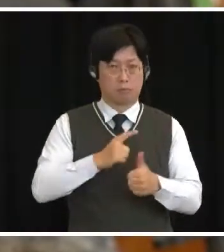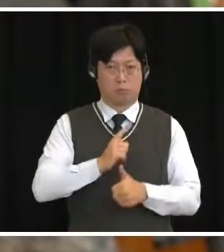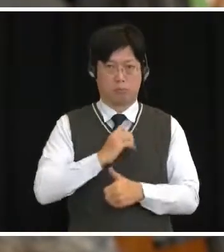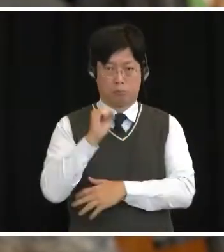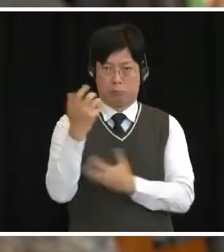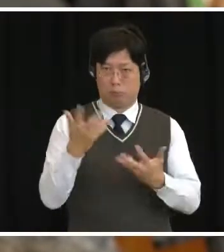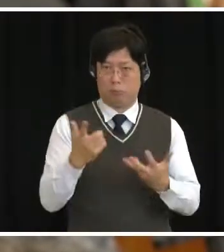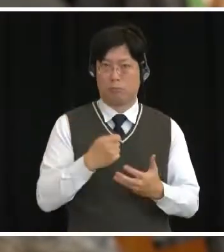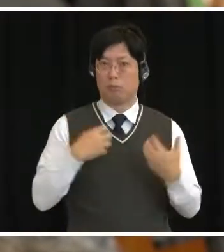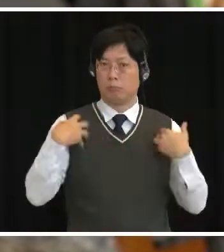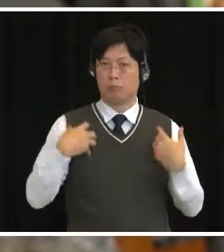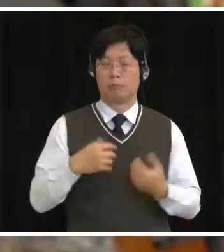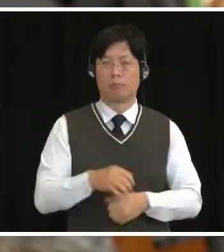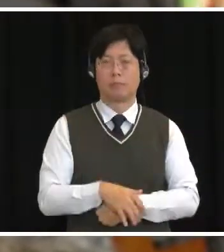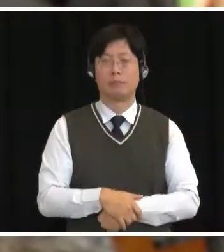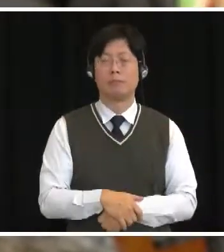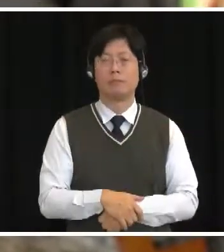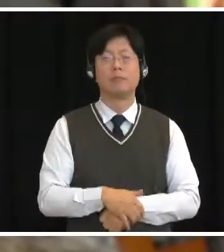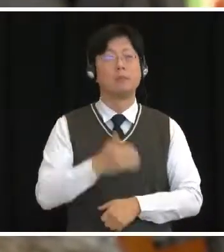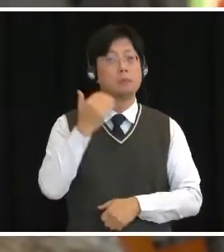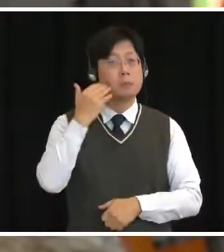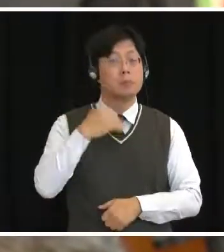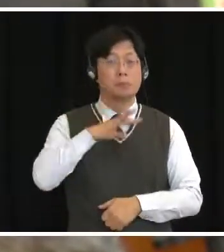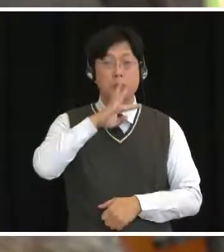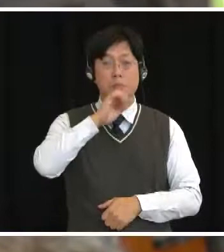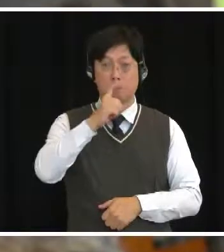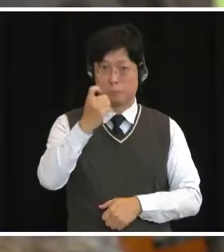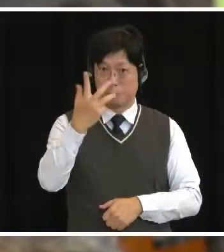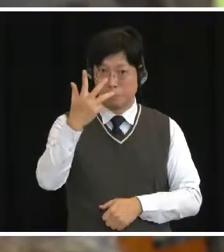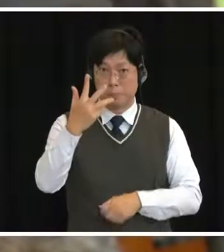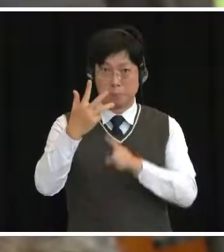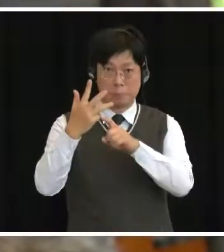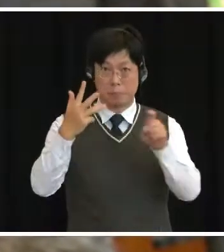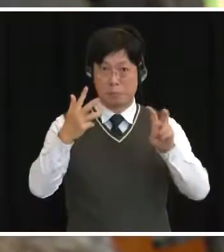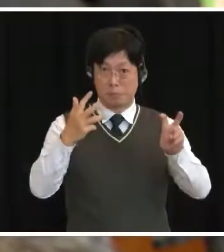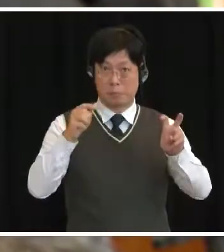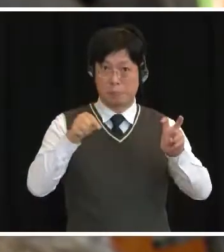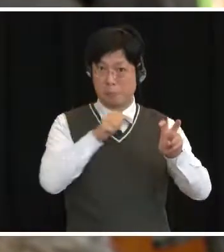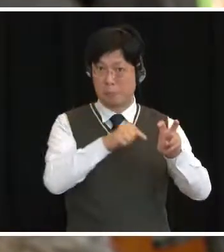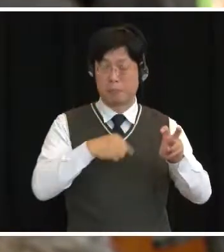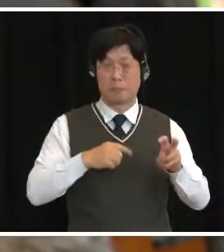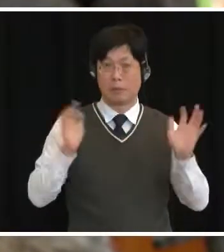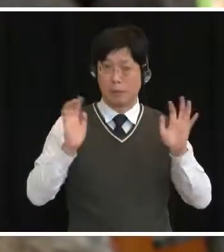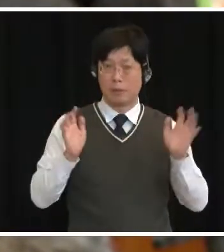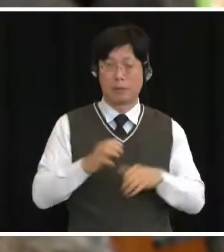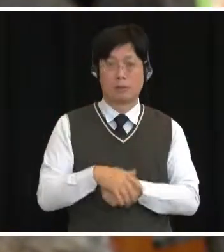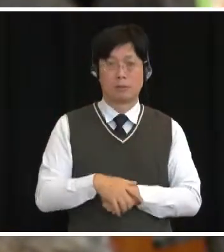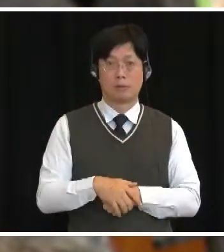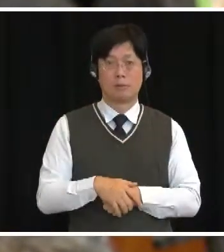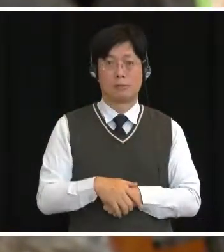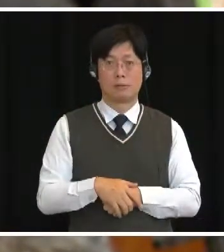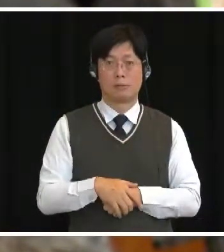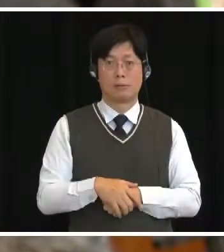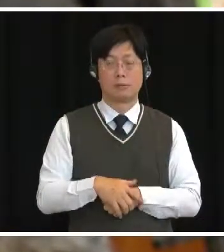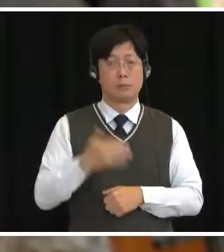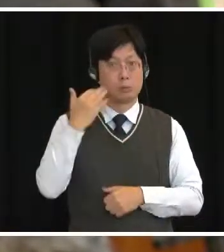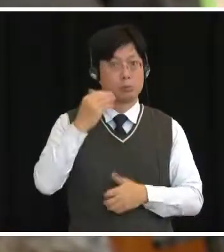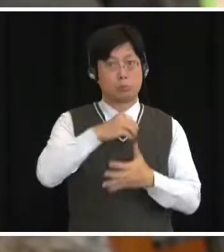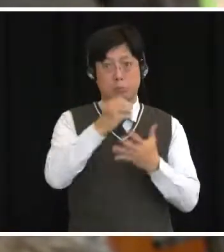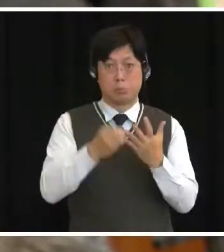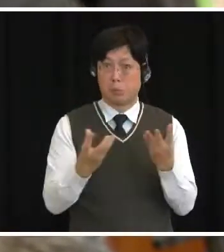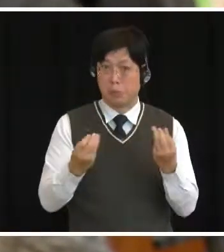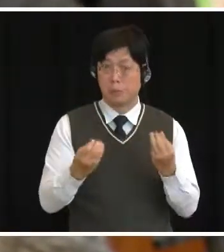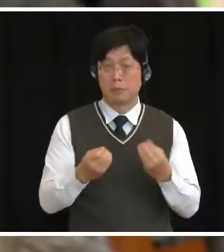under 20, their parents and guardians are still responsible for supporting them.